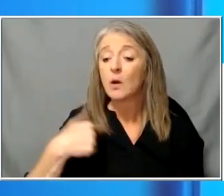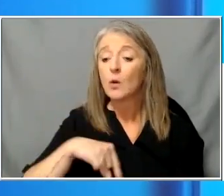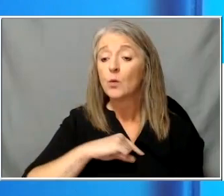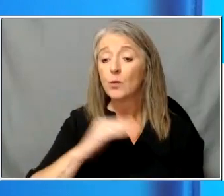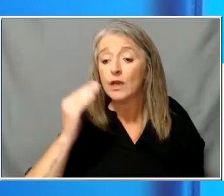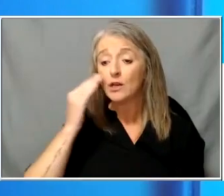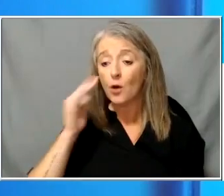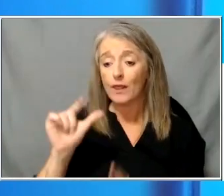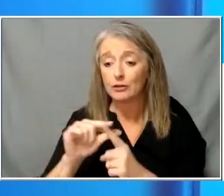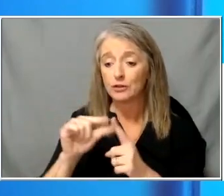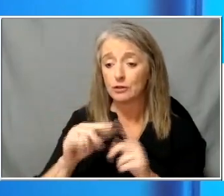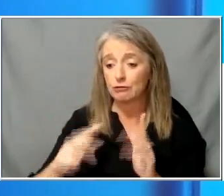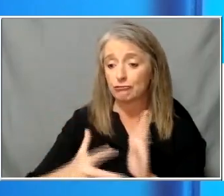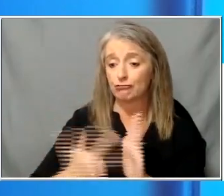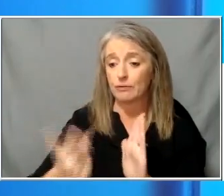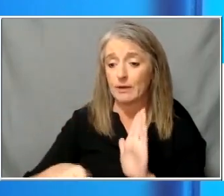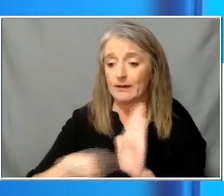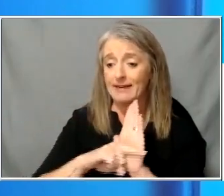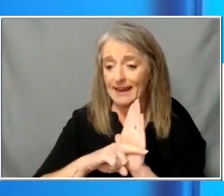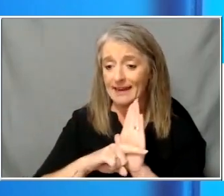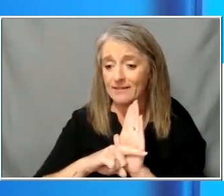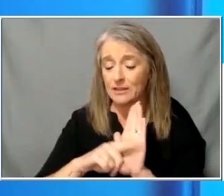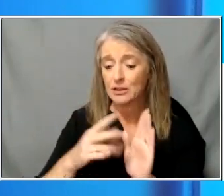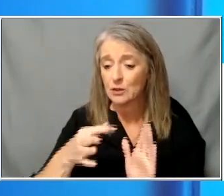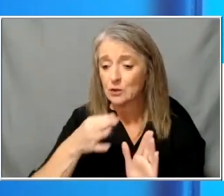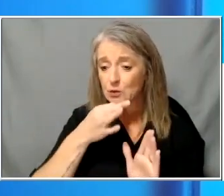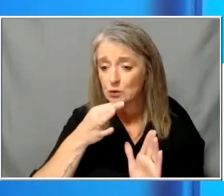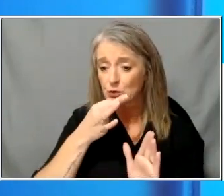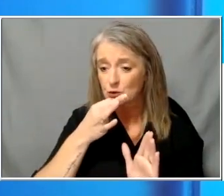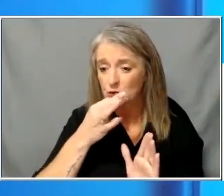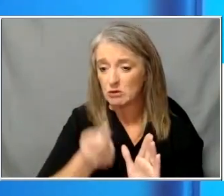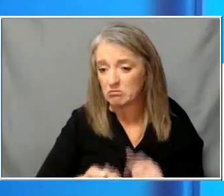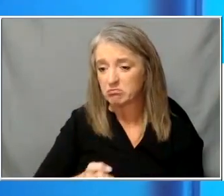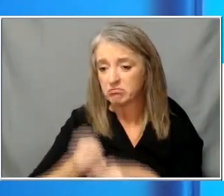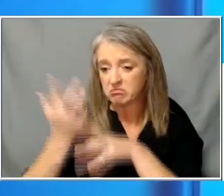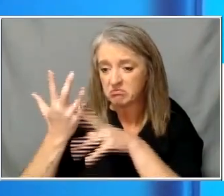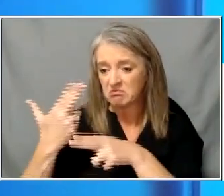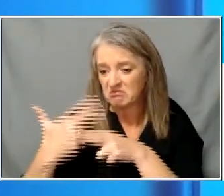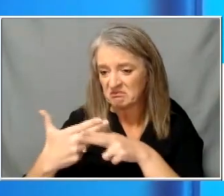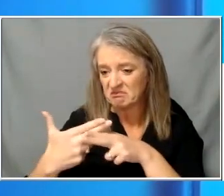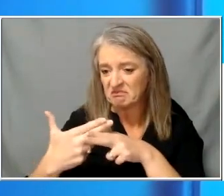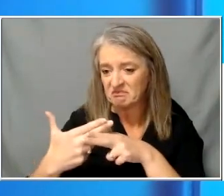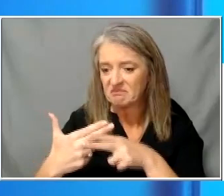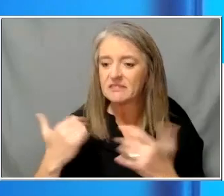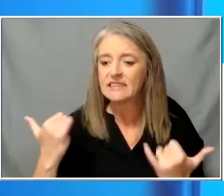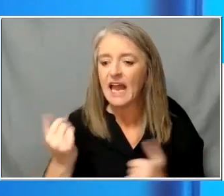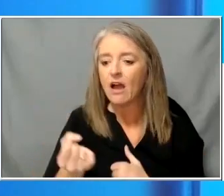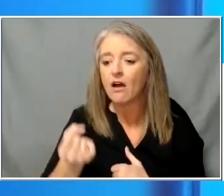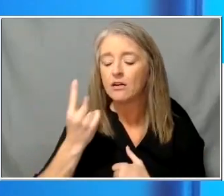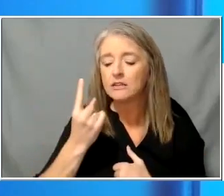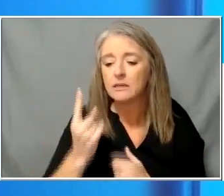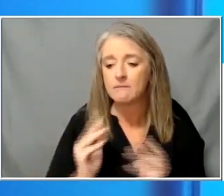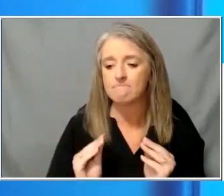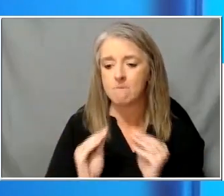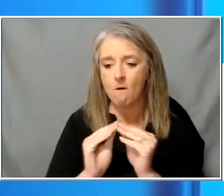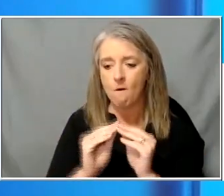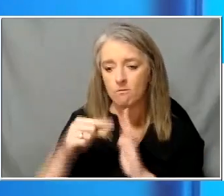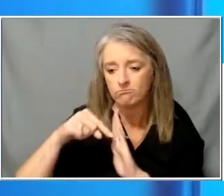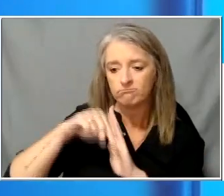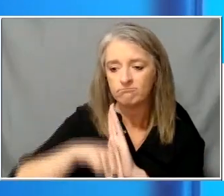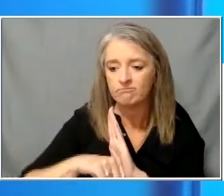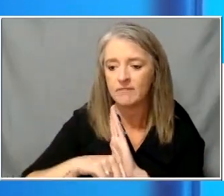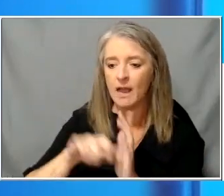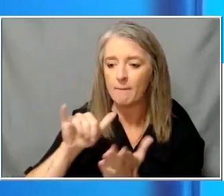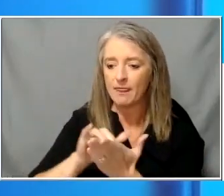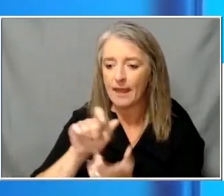terminology, triple negative breast cancer, I believe will soon go by the wayside, because we now understand so much more about the